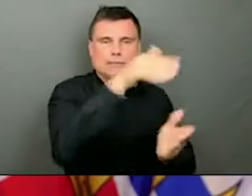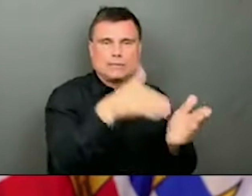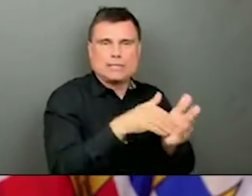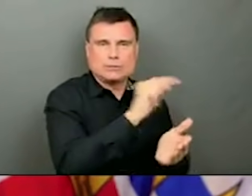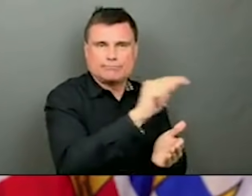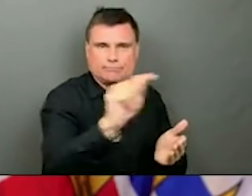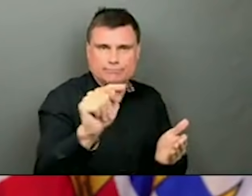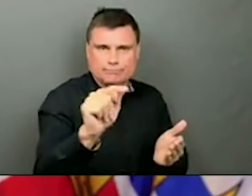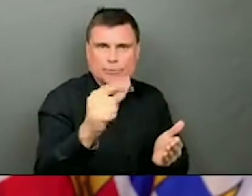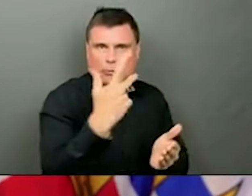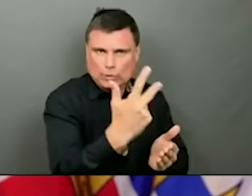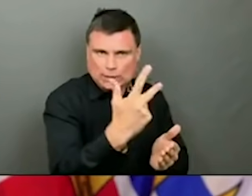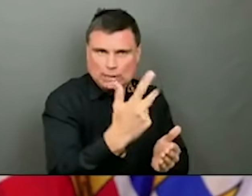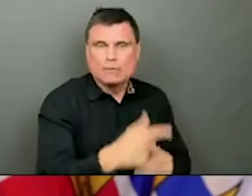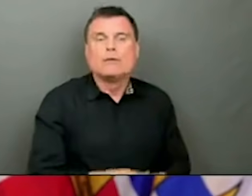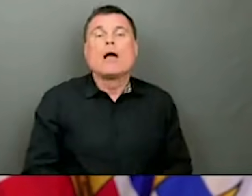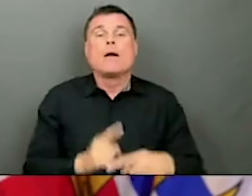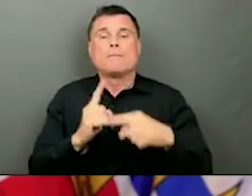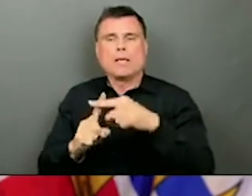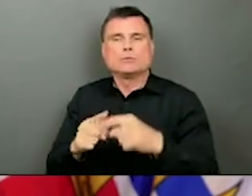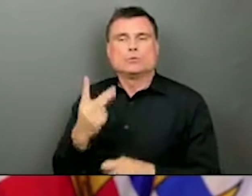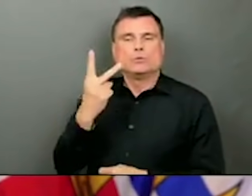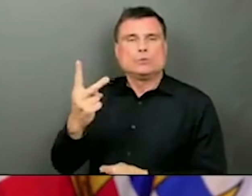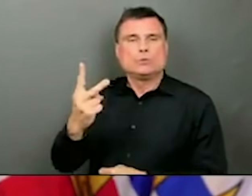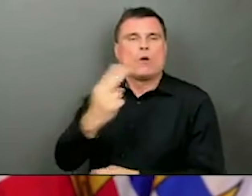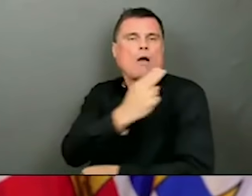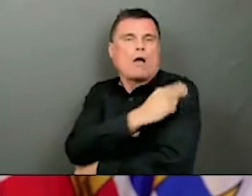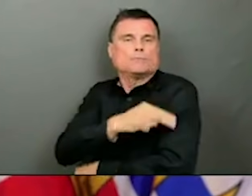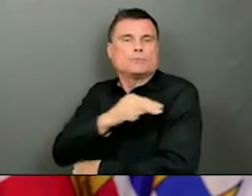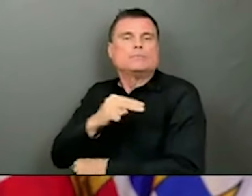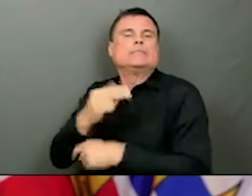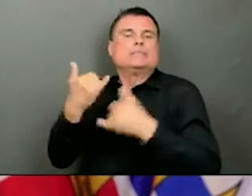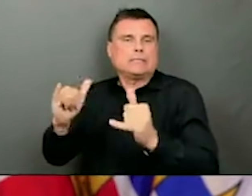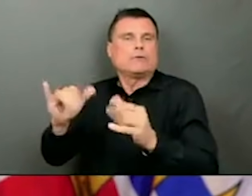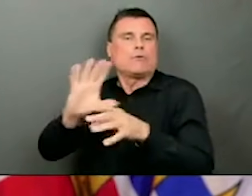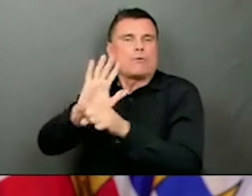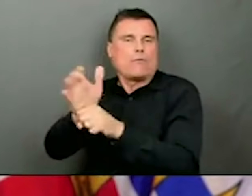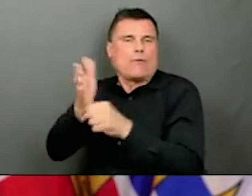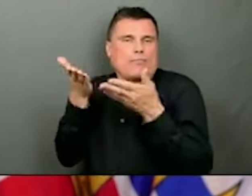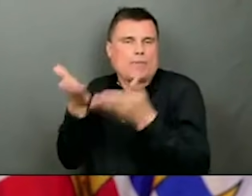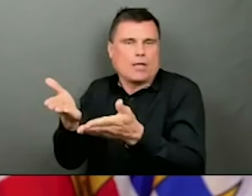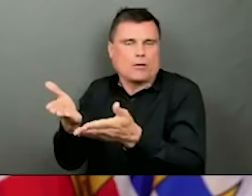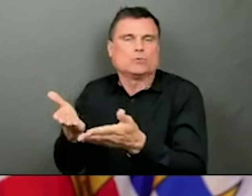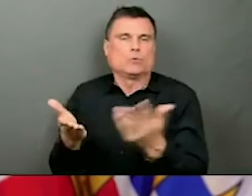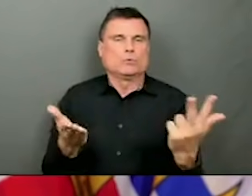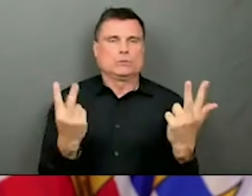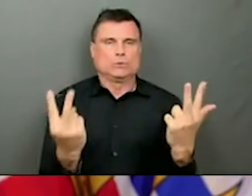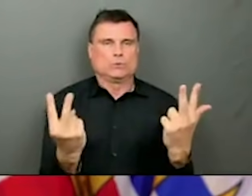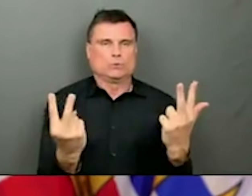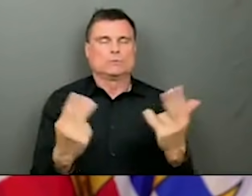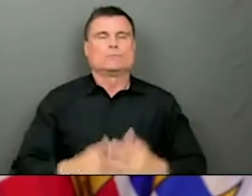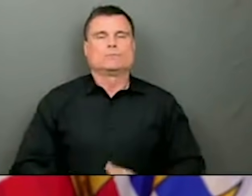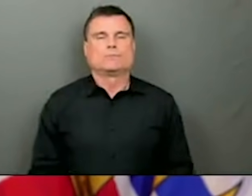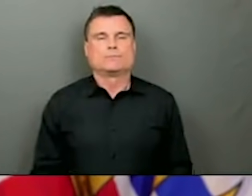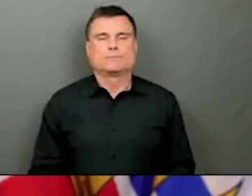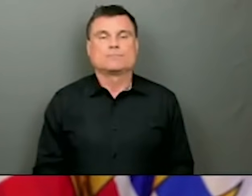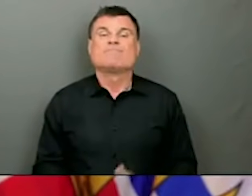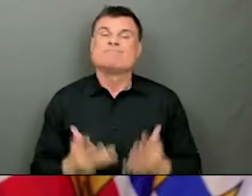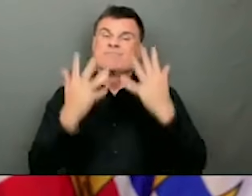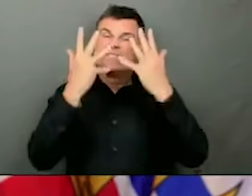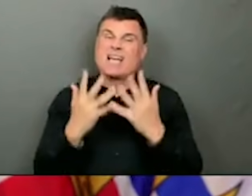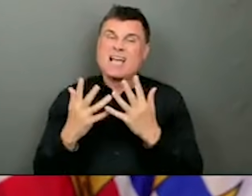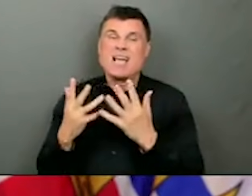living, and 2 in acute care units. Sadly, this past weekend we've had additional deaths.